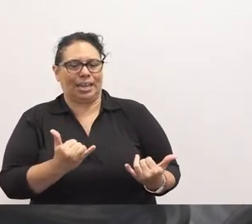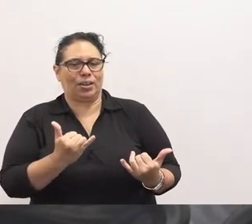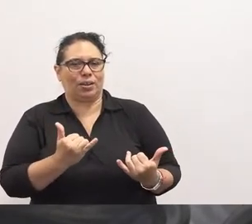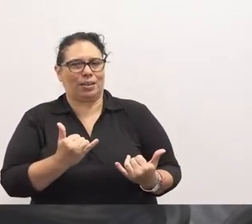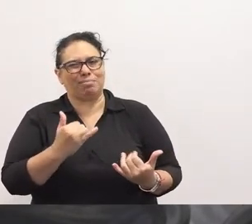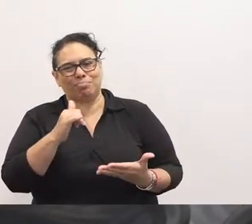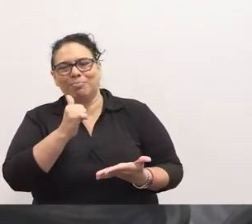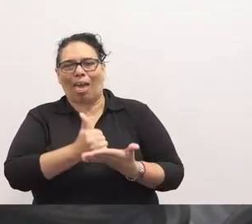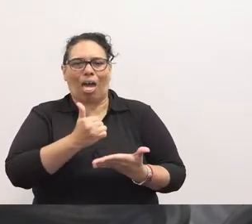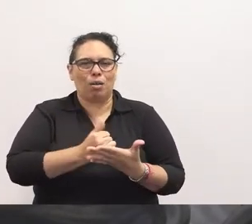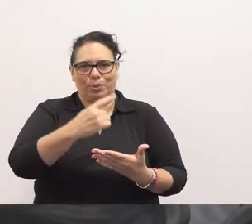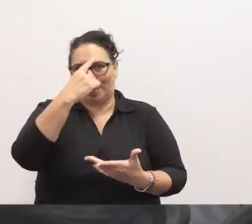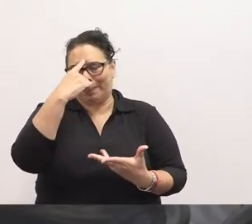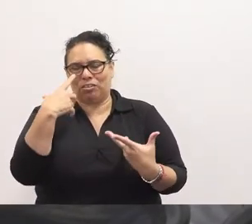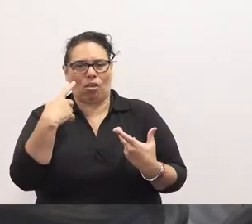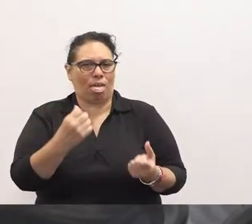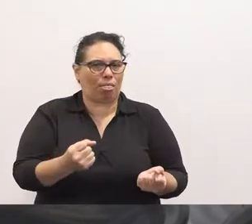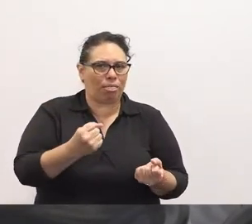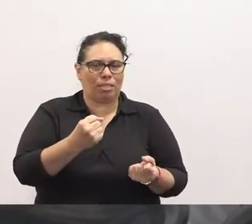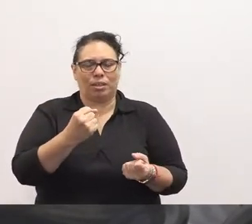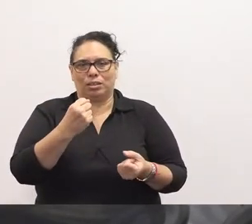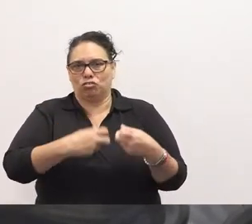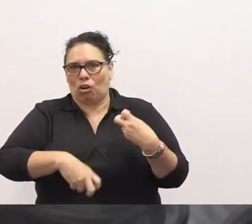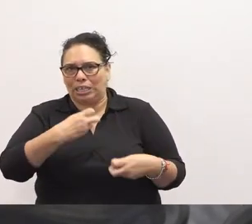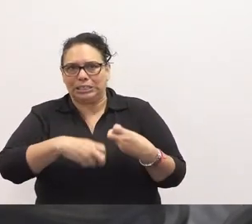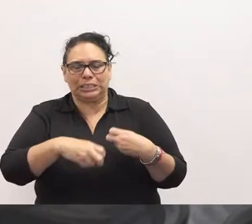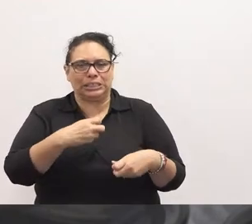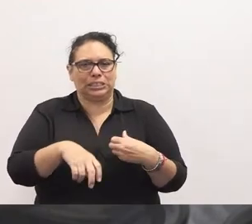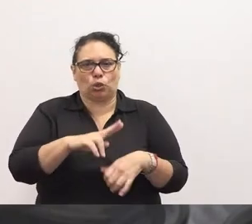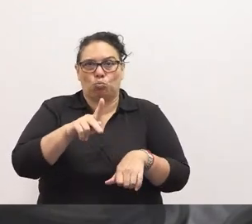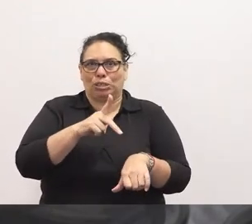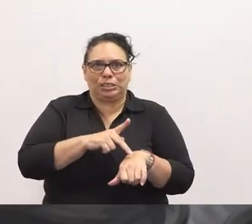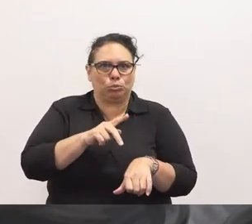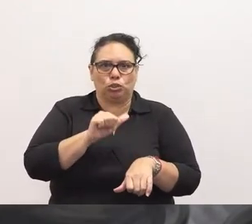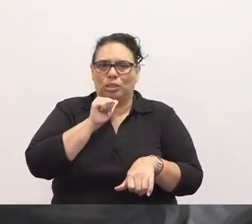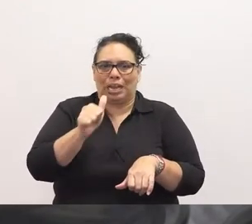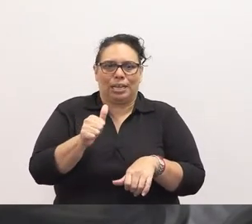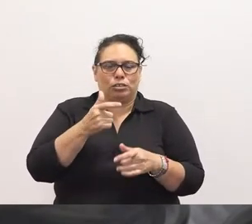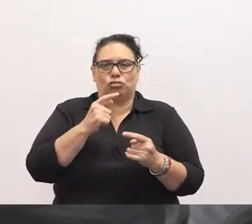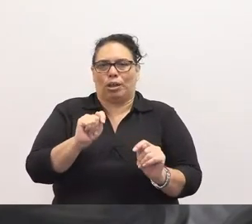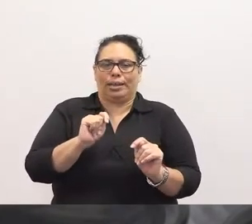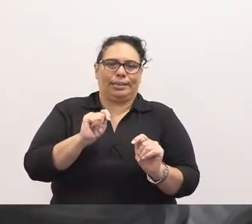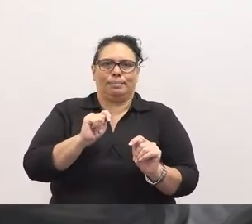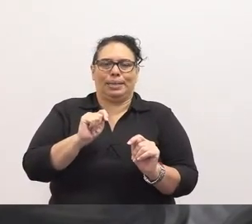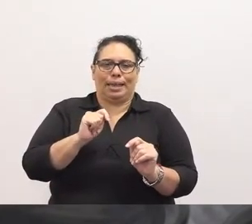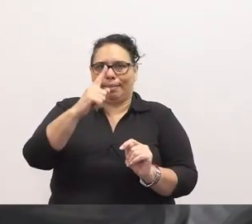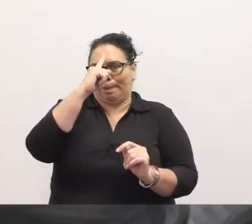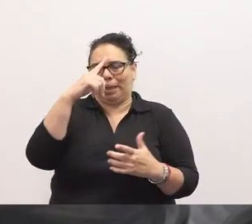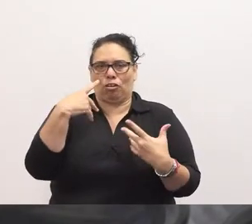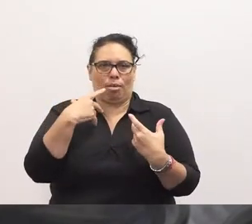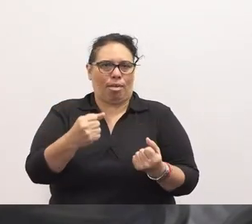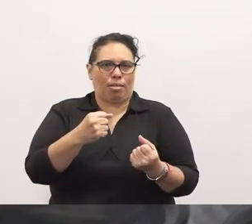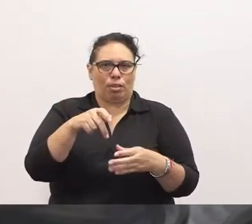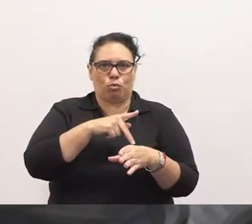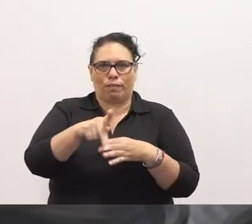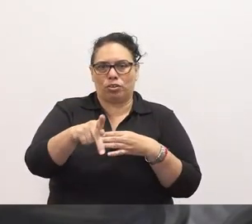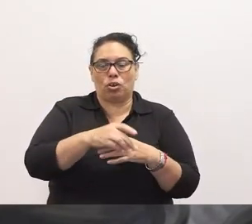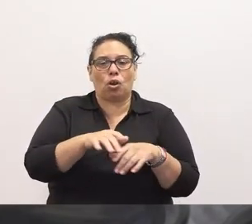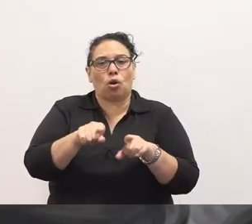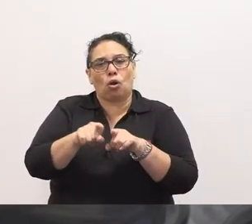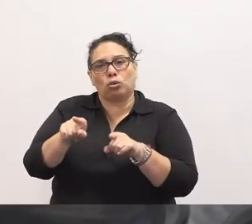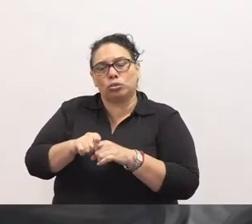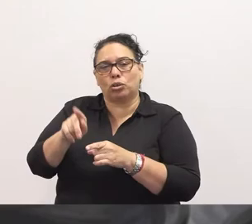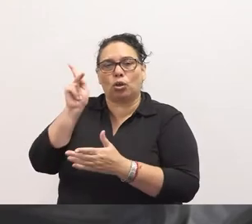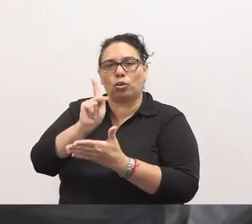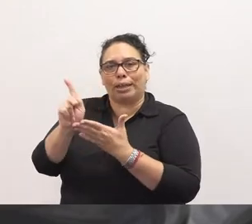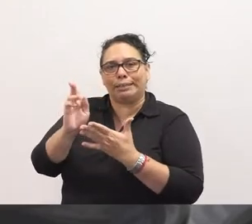health crisis that's happening in our schools. So principals don't have to try to act as the mental health professional. And also